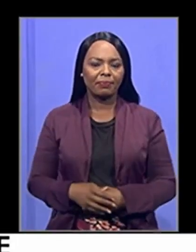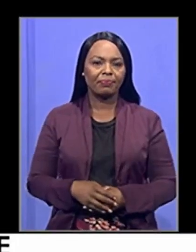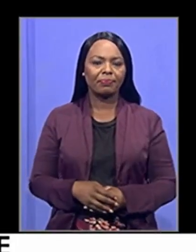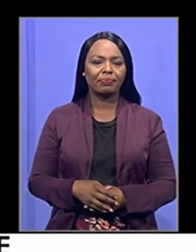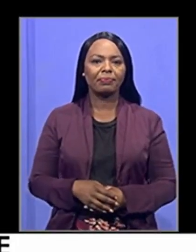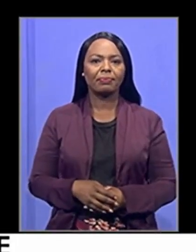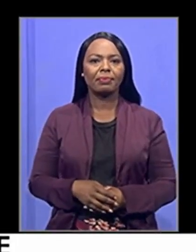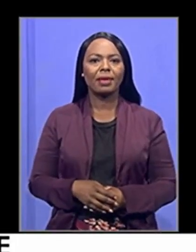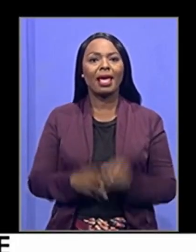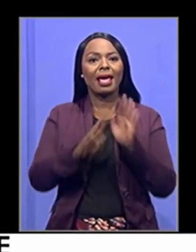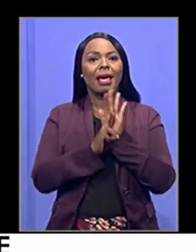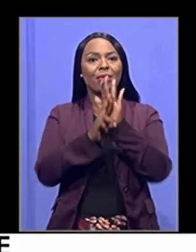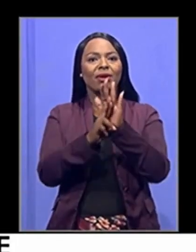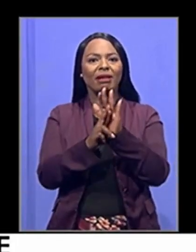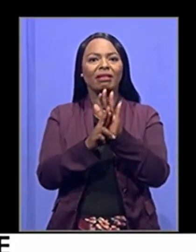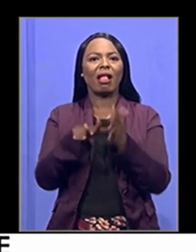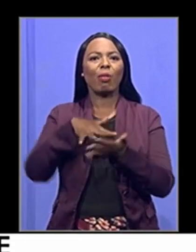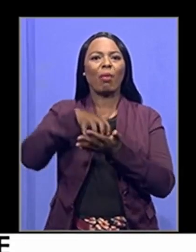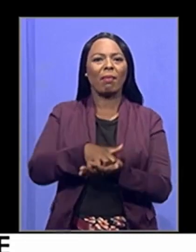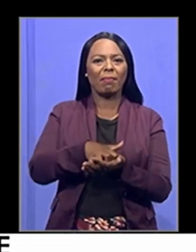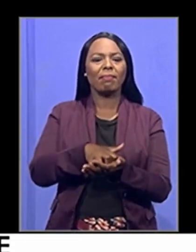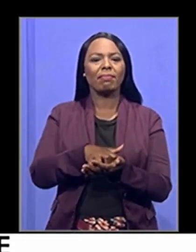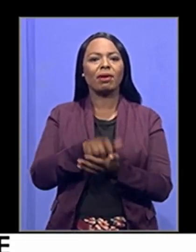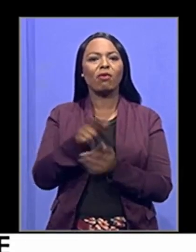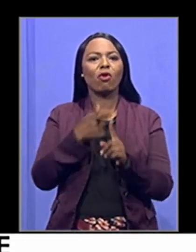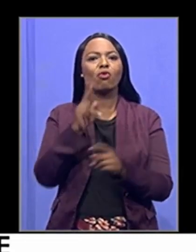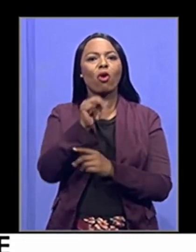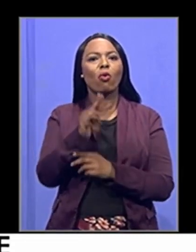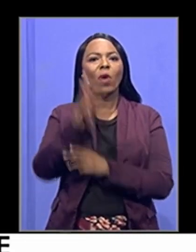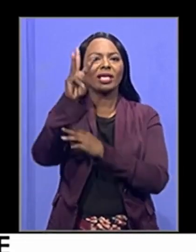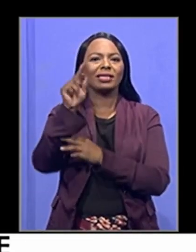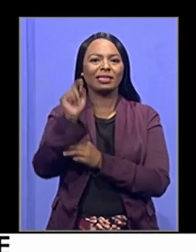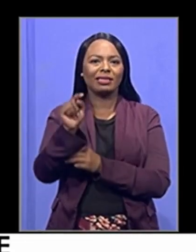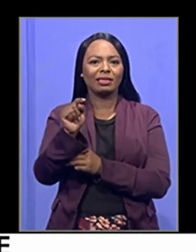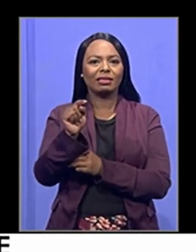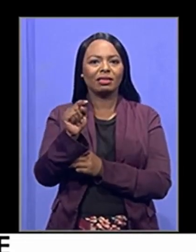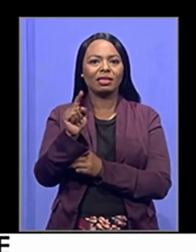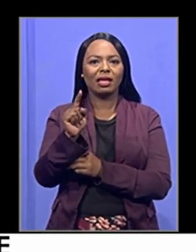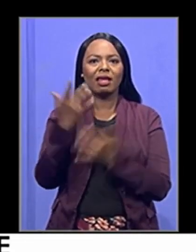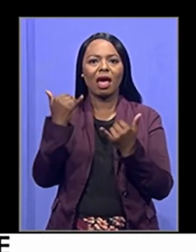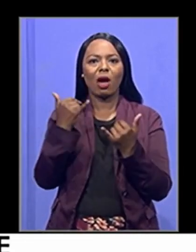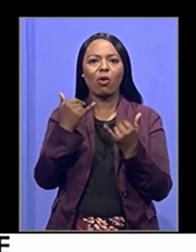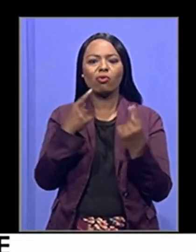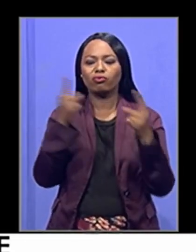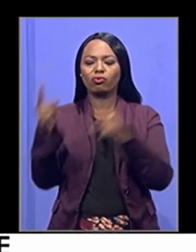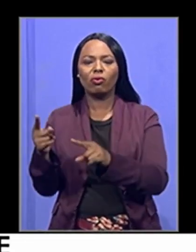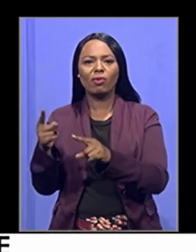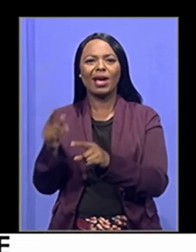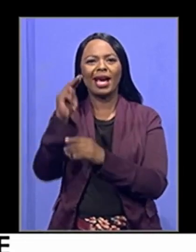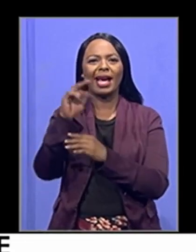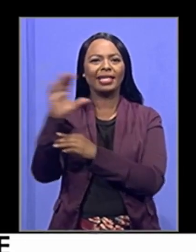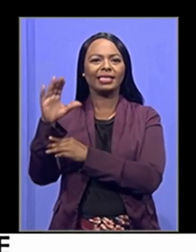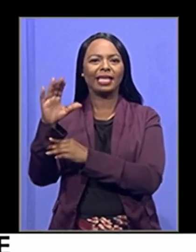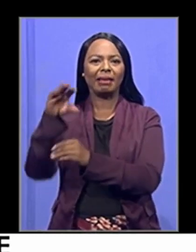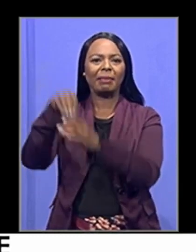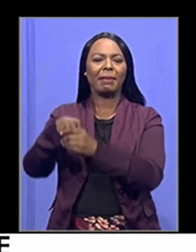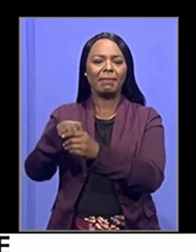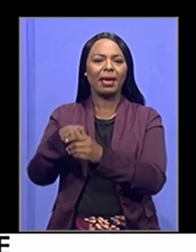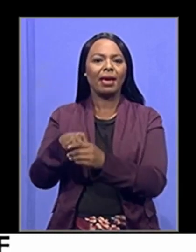of representation coming from the Northwest into the National Executive Committee is